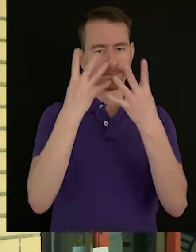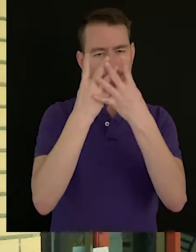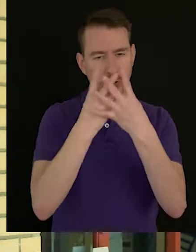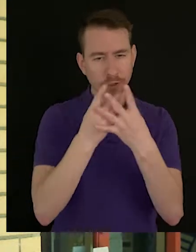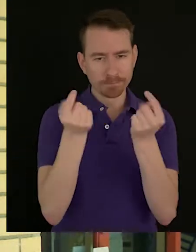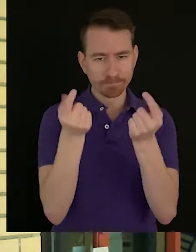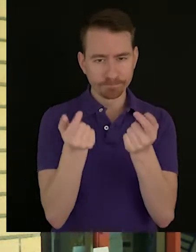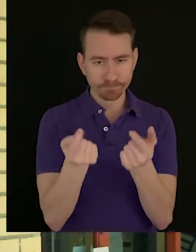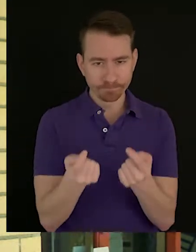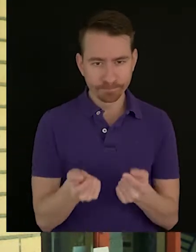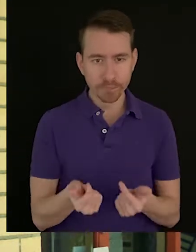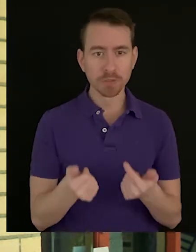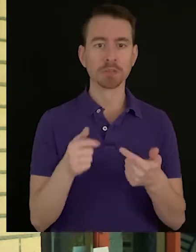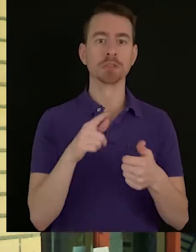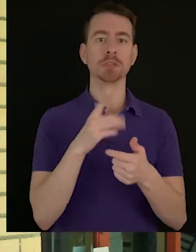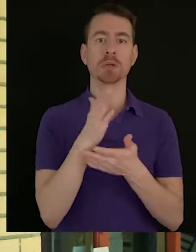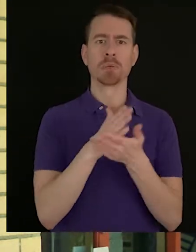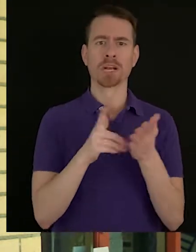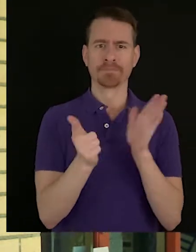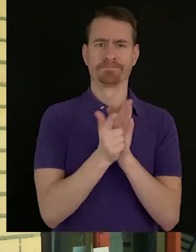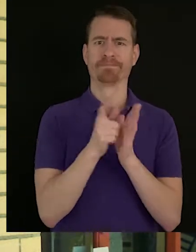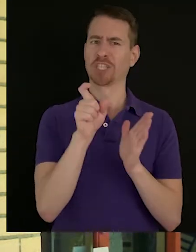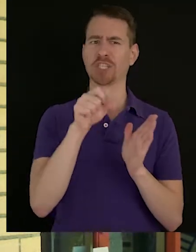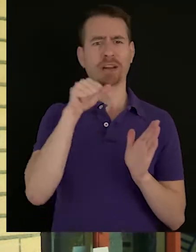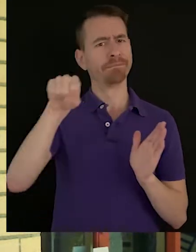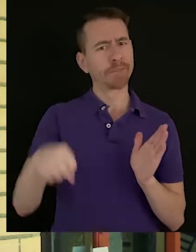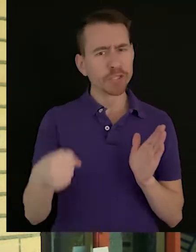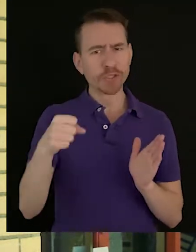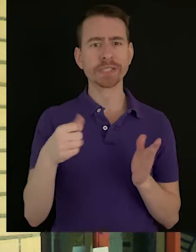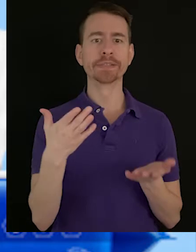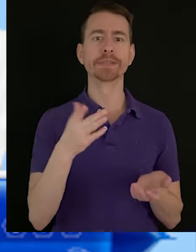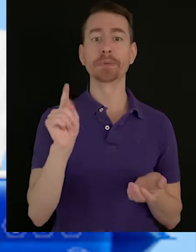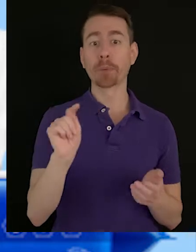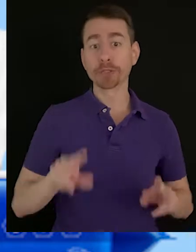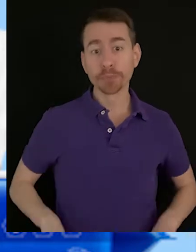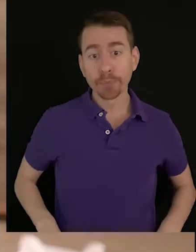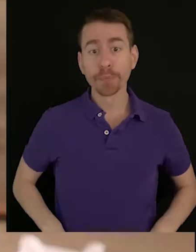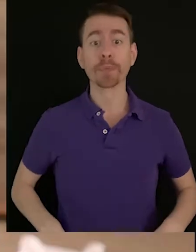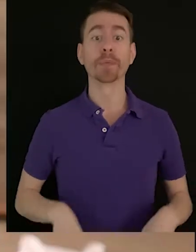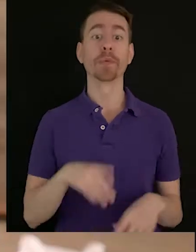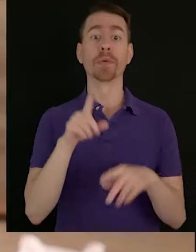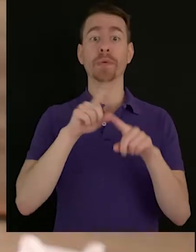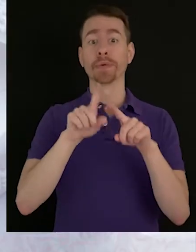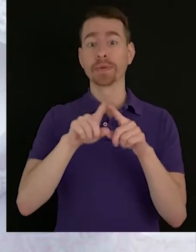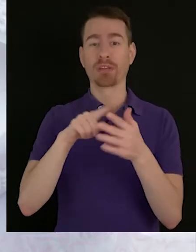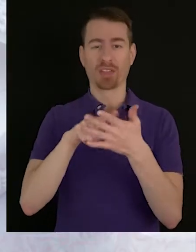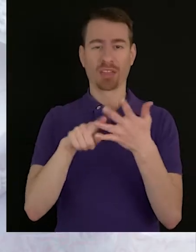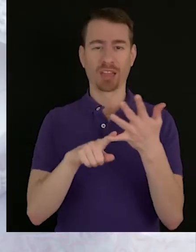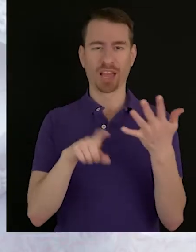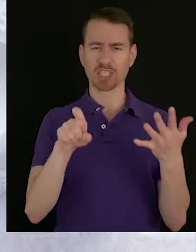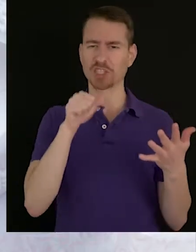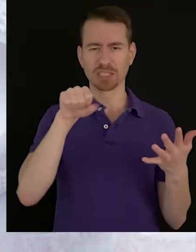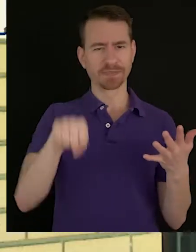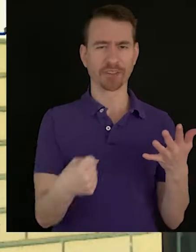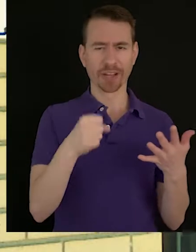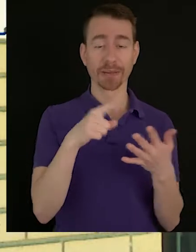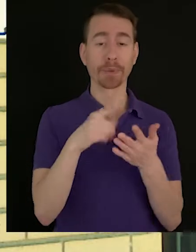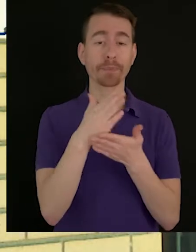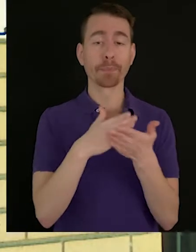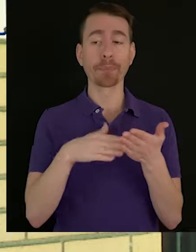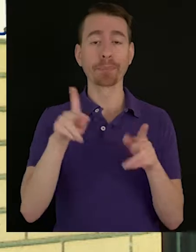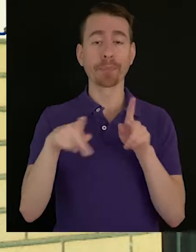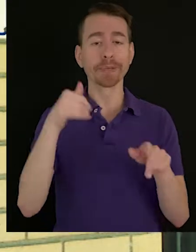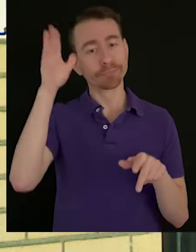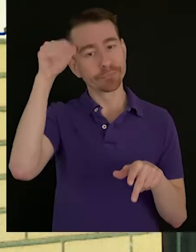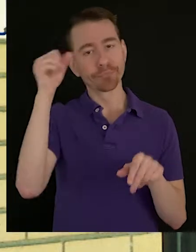water. Most trash comes from things people shouldn't flush down their toilets, like wipes, tissues, and feminine products. We remove